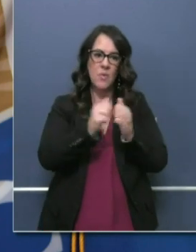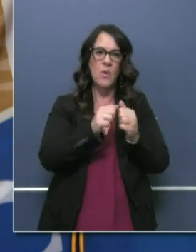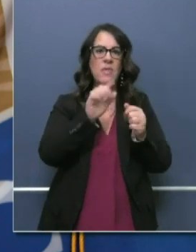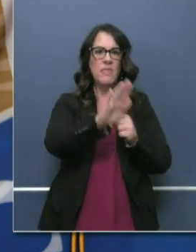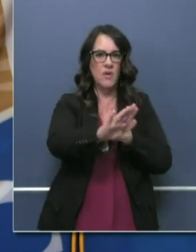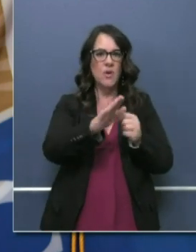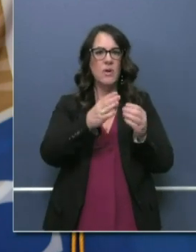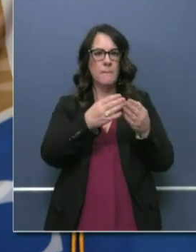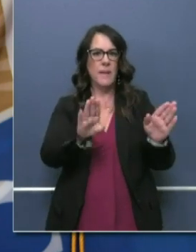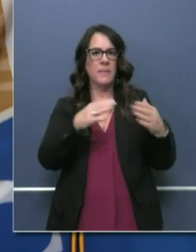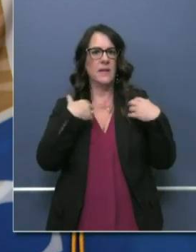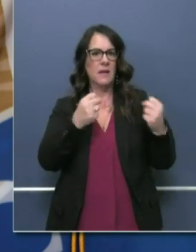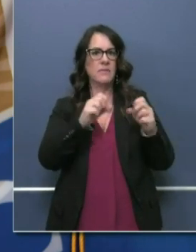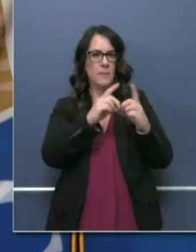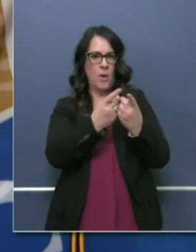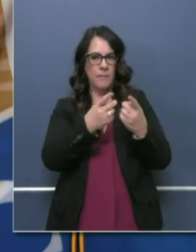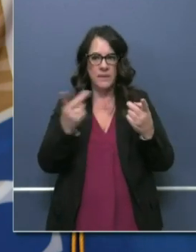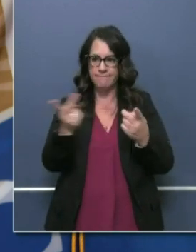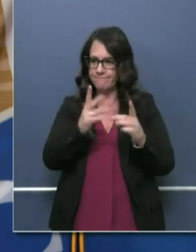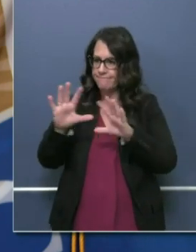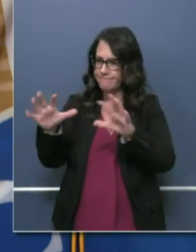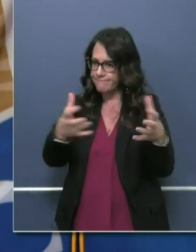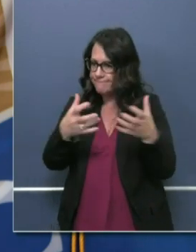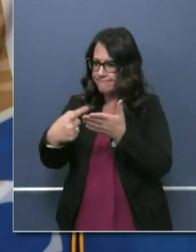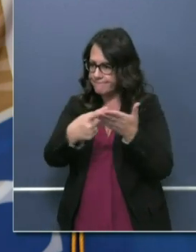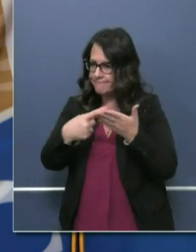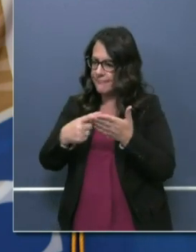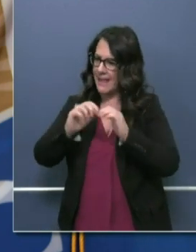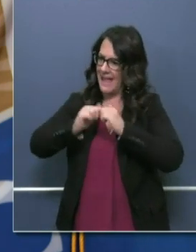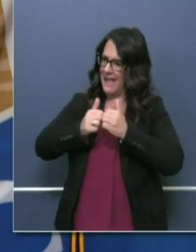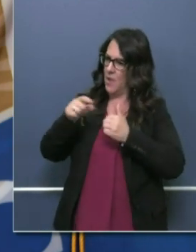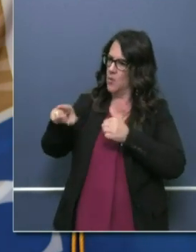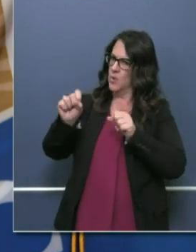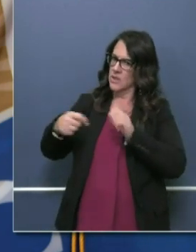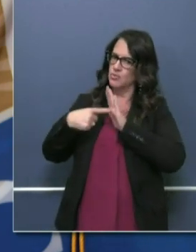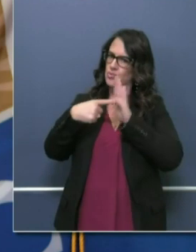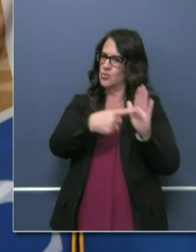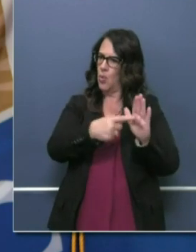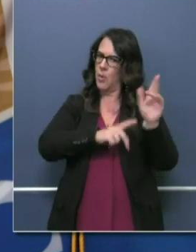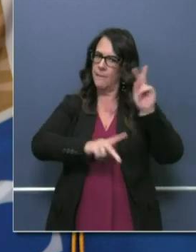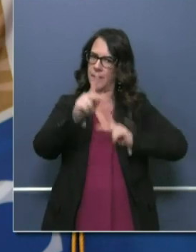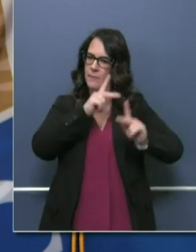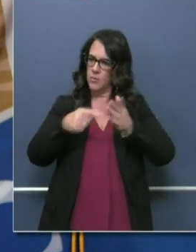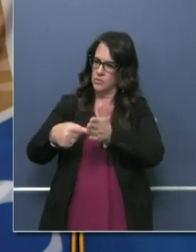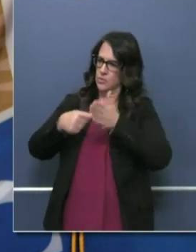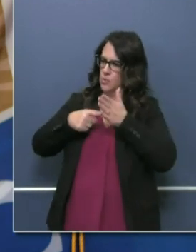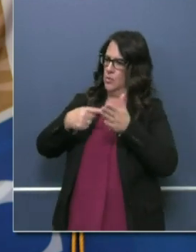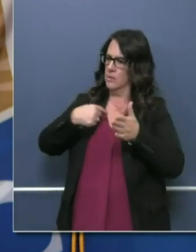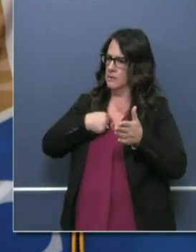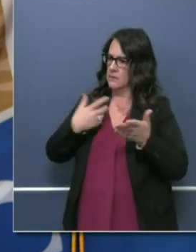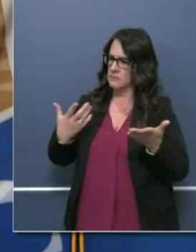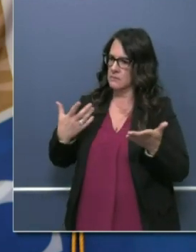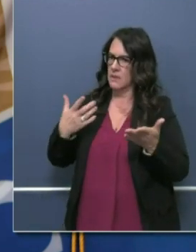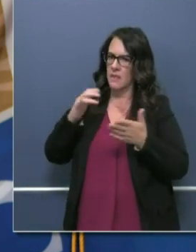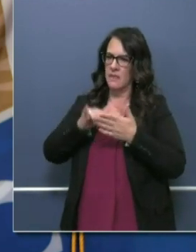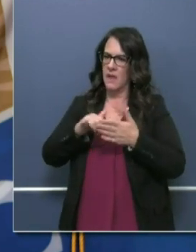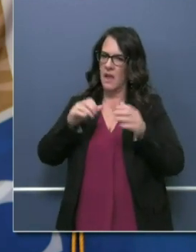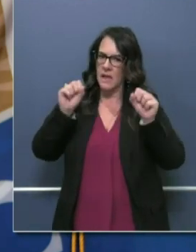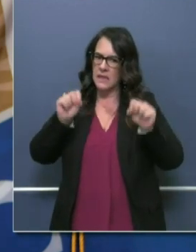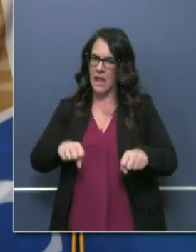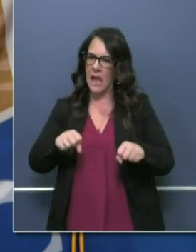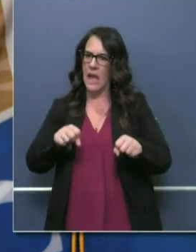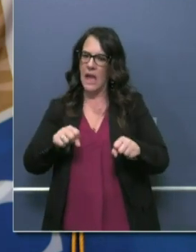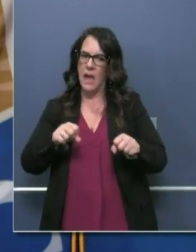the beaches are going to reopen. How do we do them in a way that can at least allow us the kind of